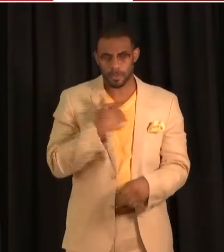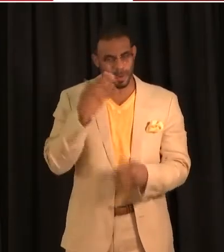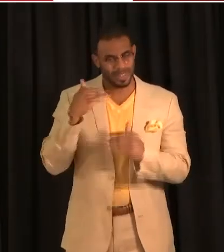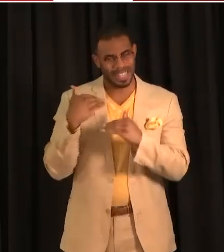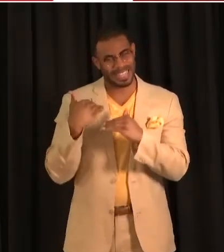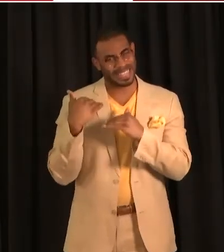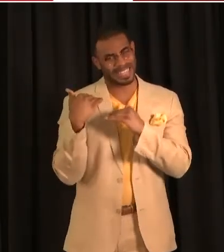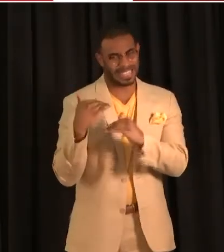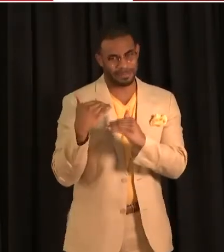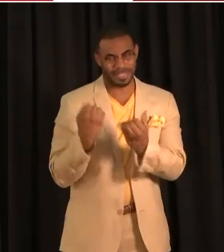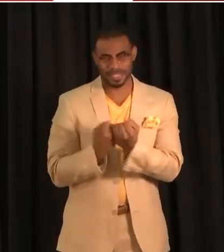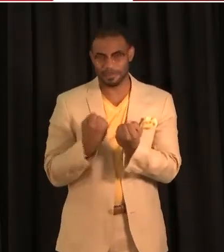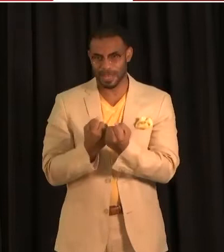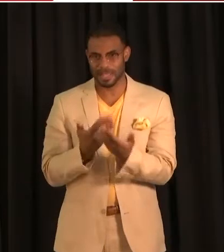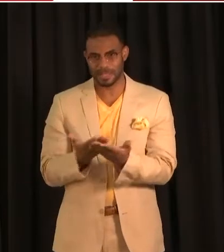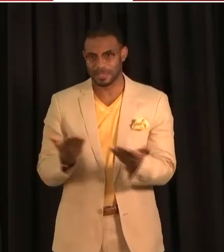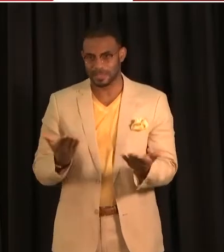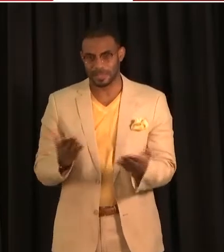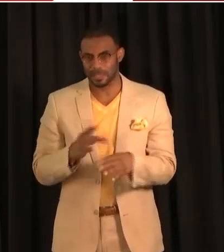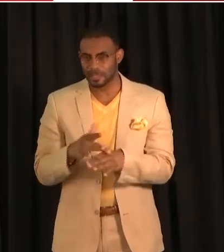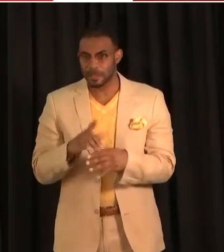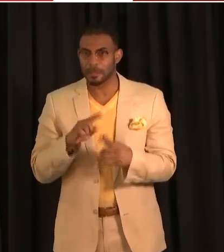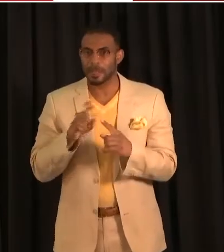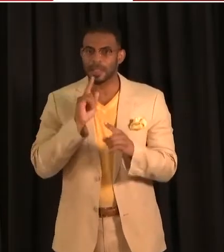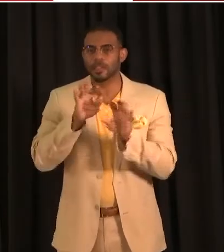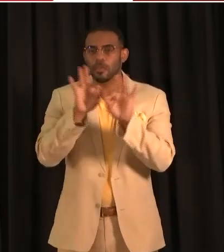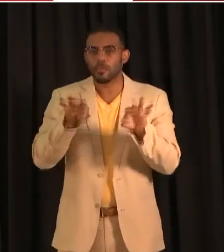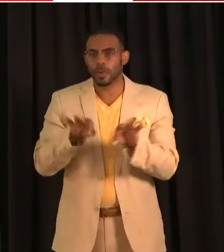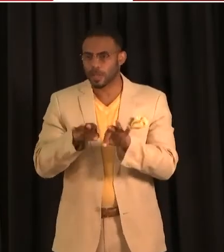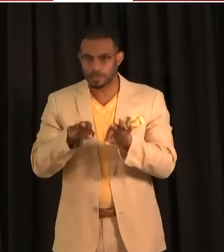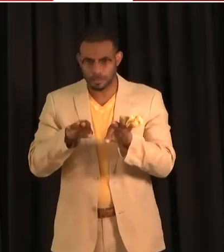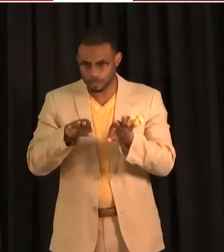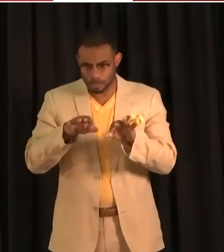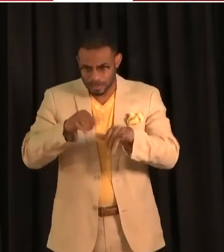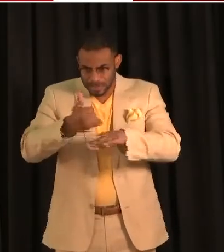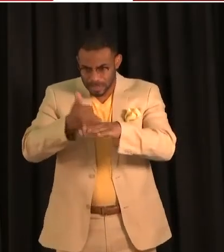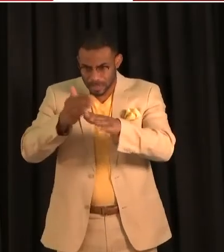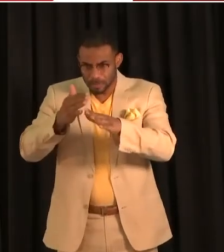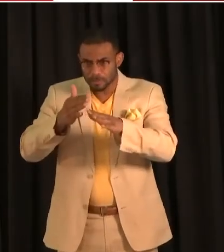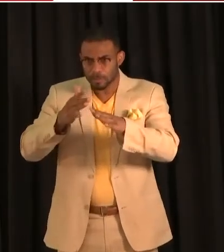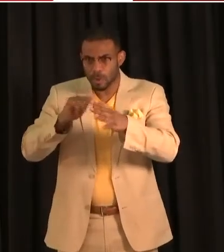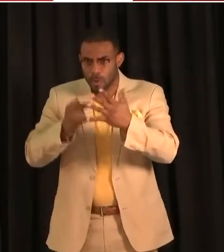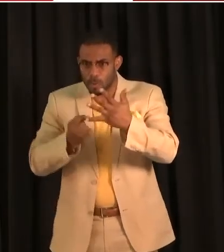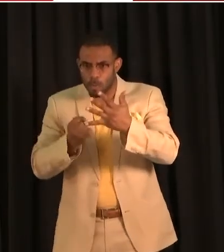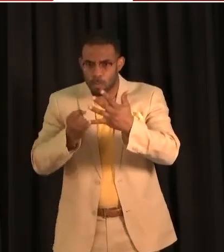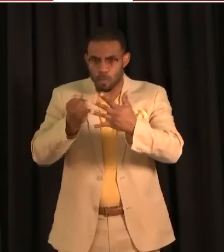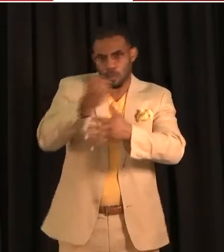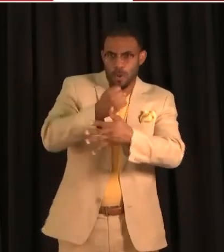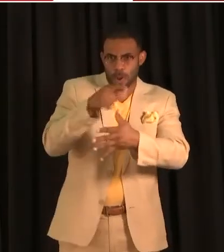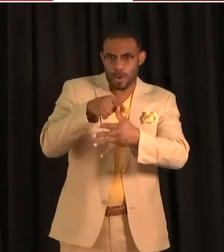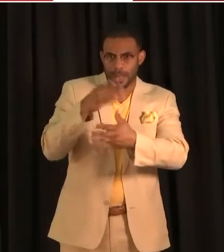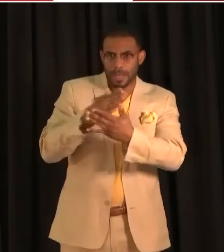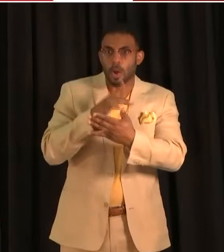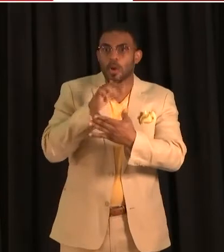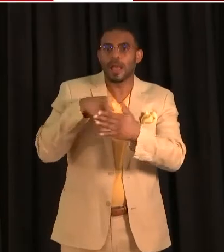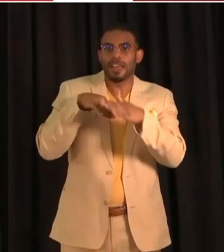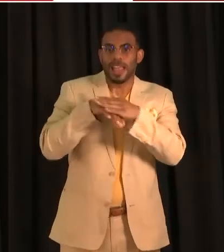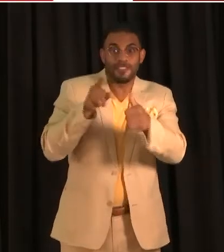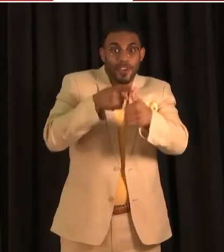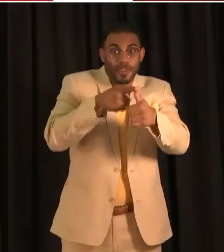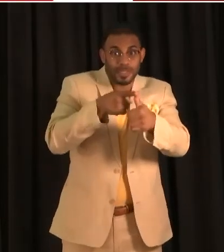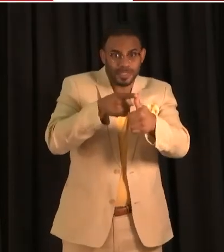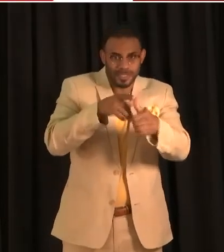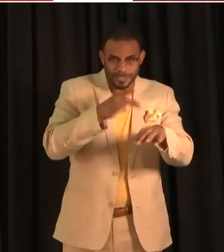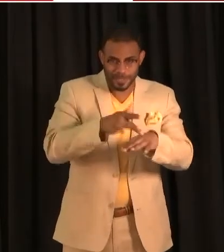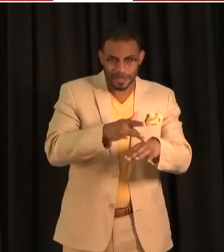know there is a limited supply of vaccine, so there's a framework on the priority list for who should have